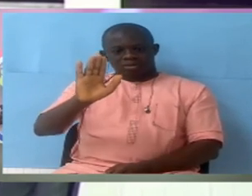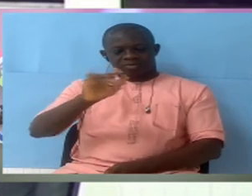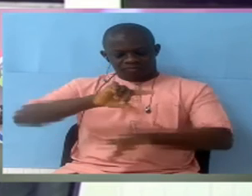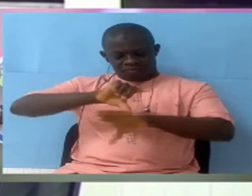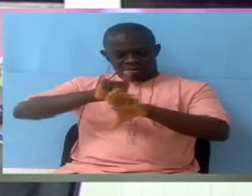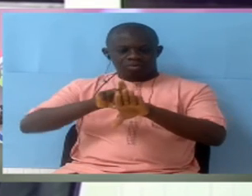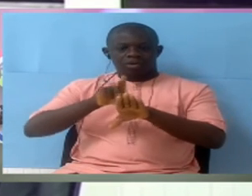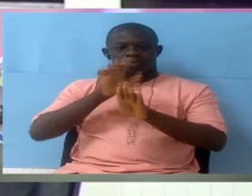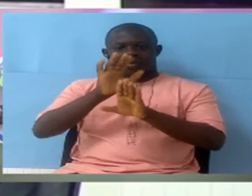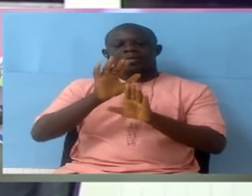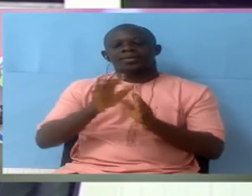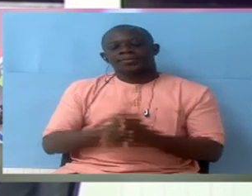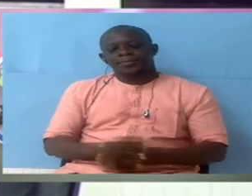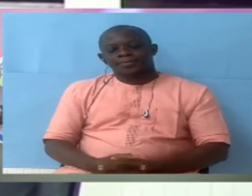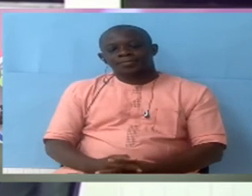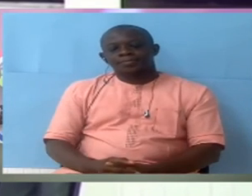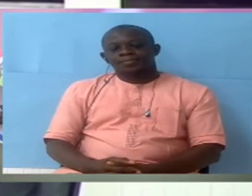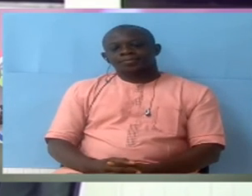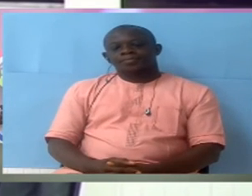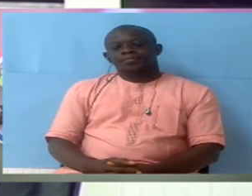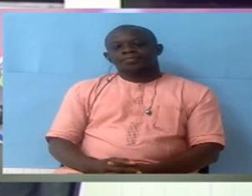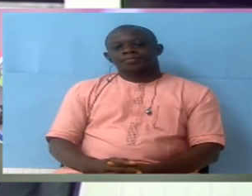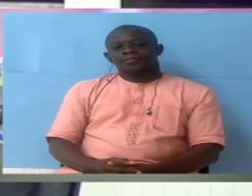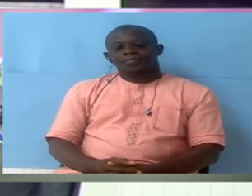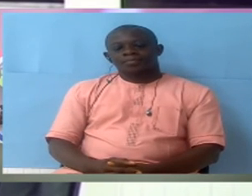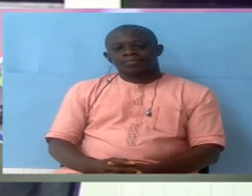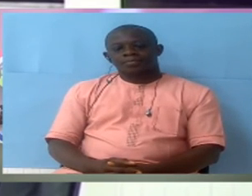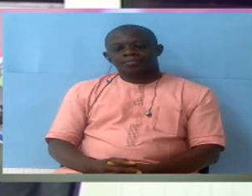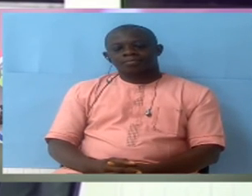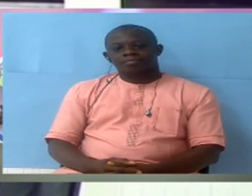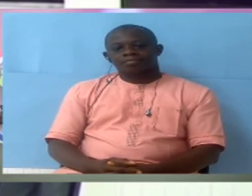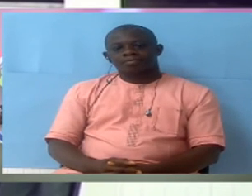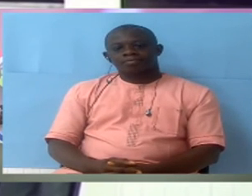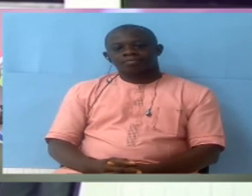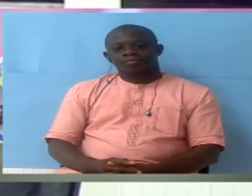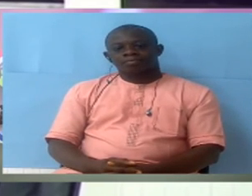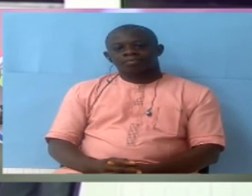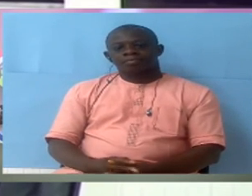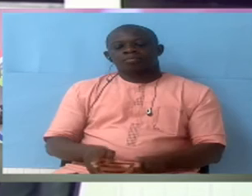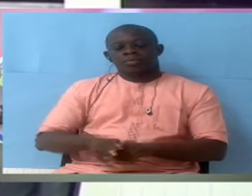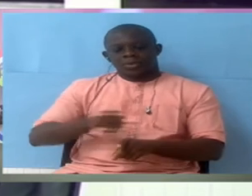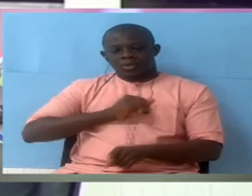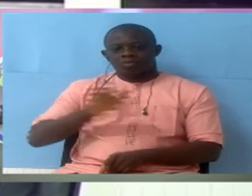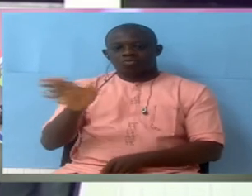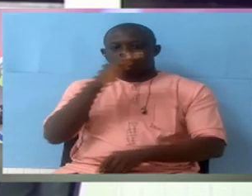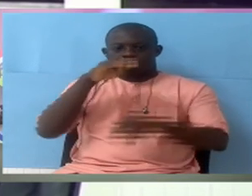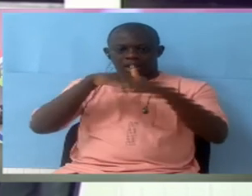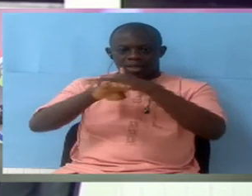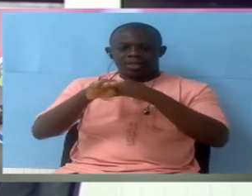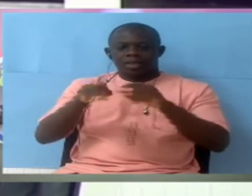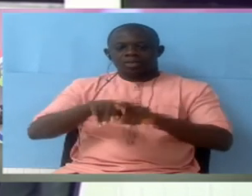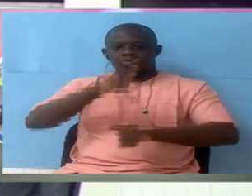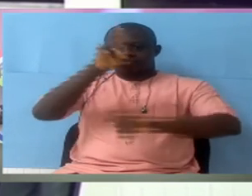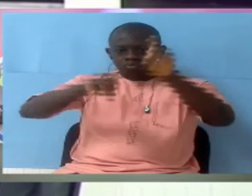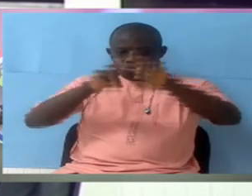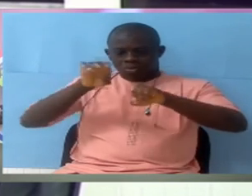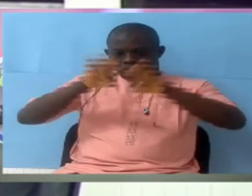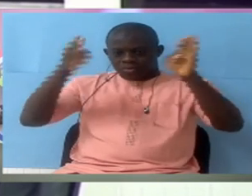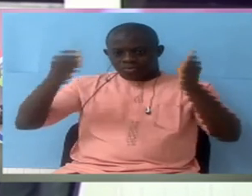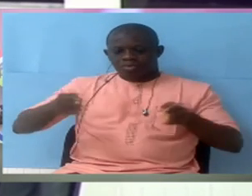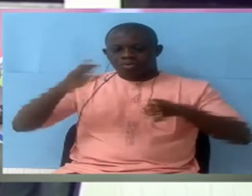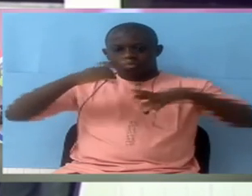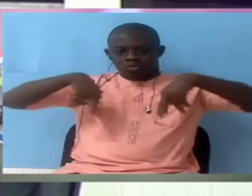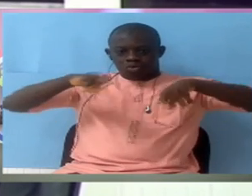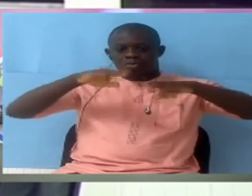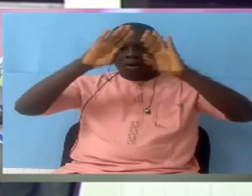E mu dal di ne xaaral tuti. He went to the panel room. Mu dem ci panel fa nga xamne